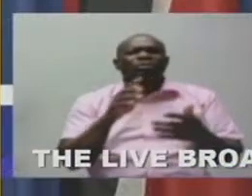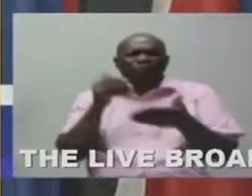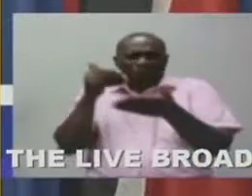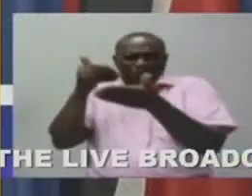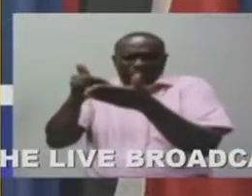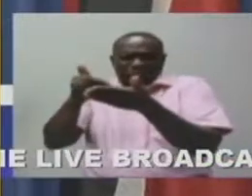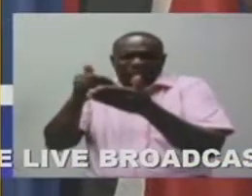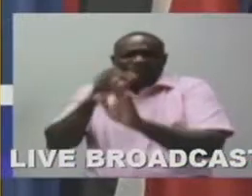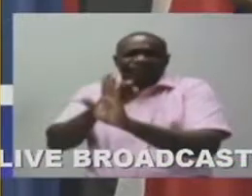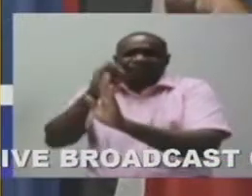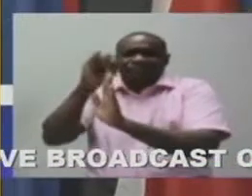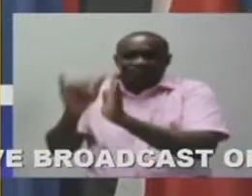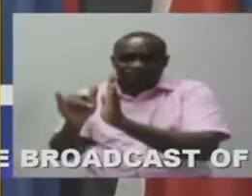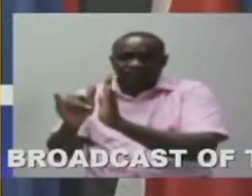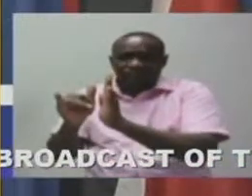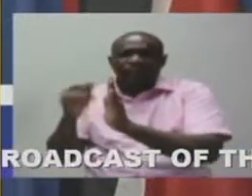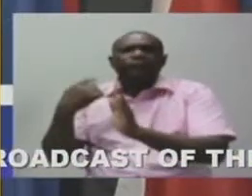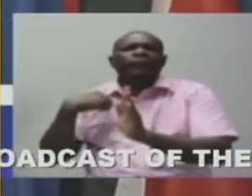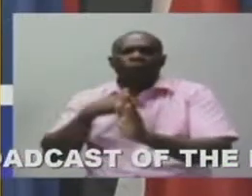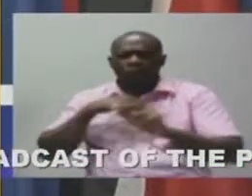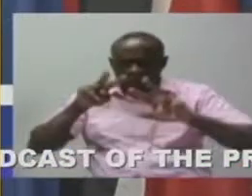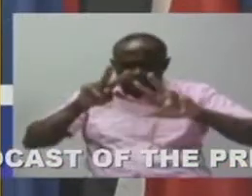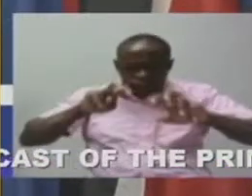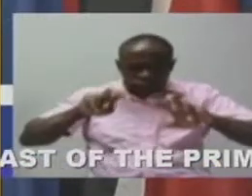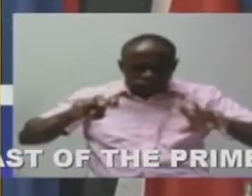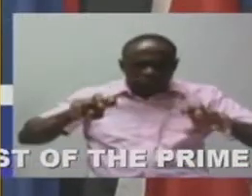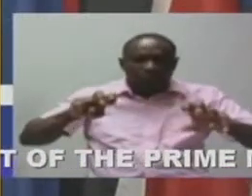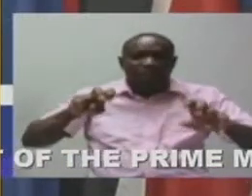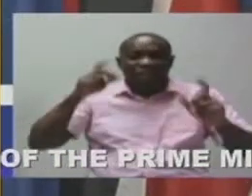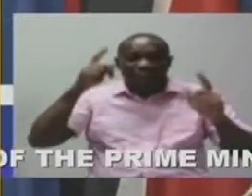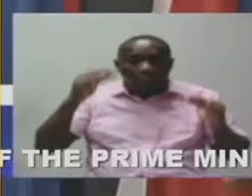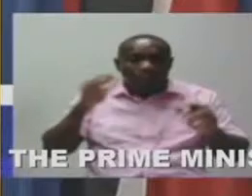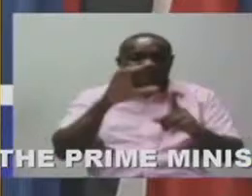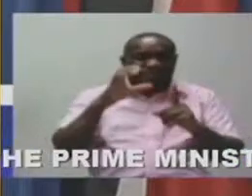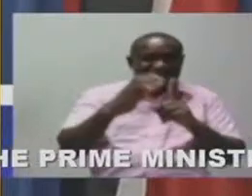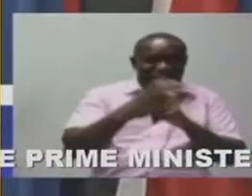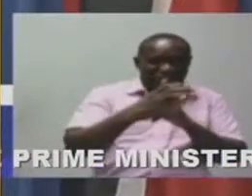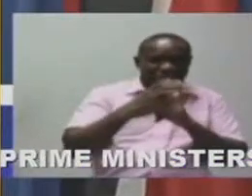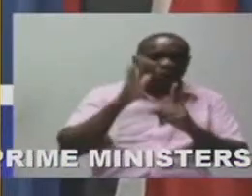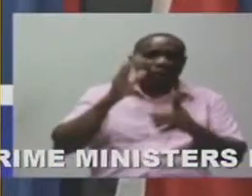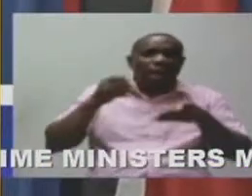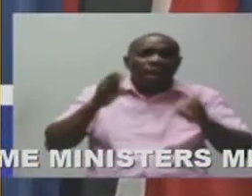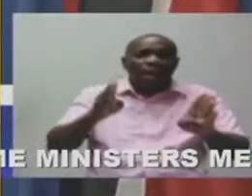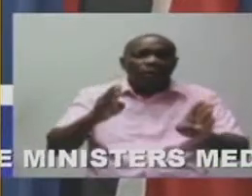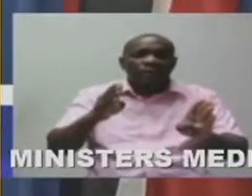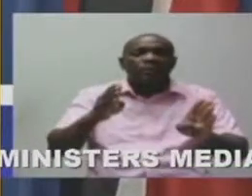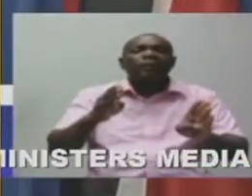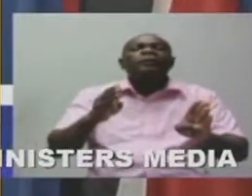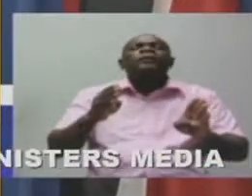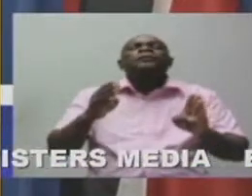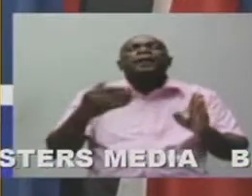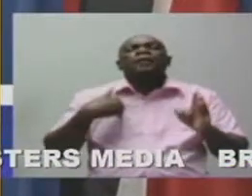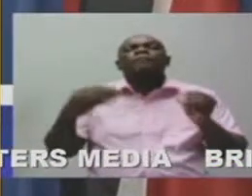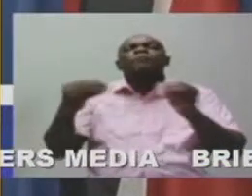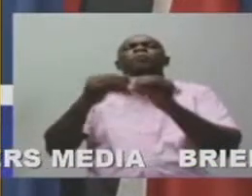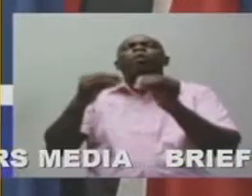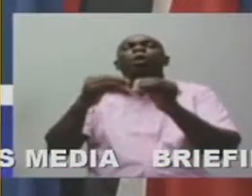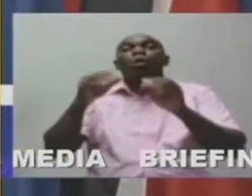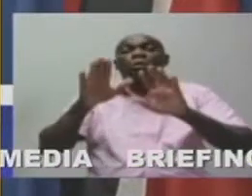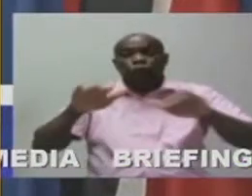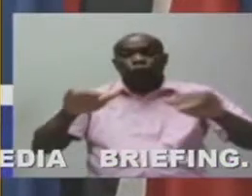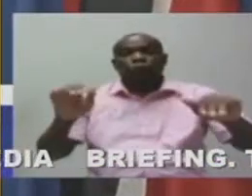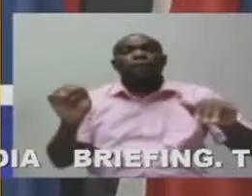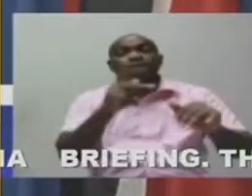And hopefully the condition would allow us. But because basically we've had, children away from school